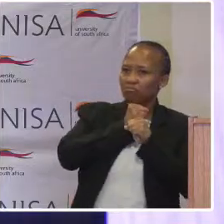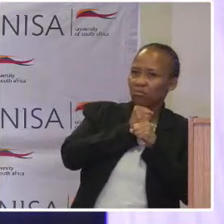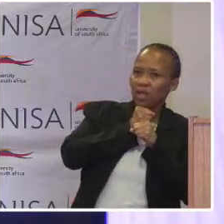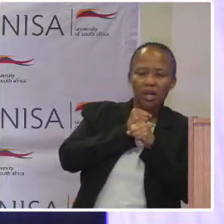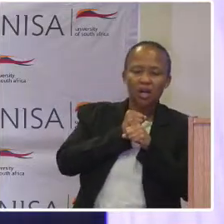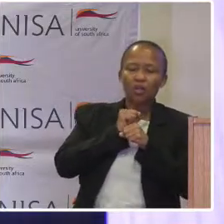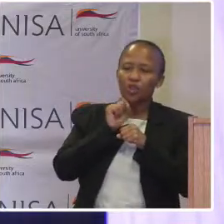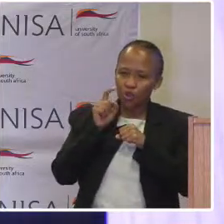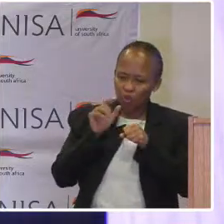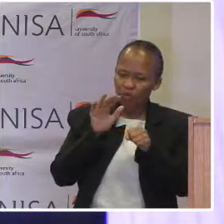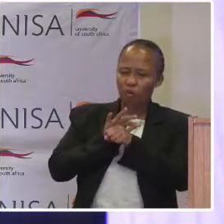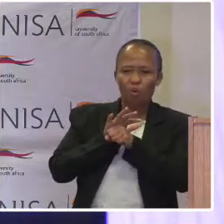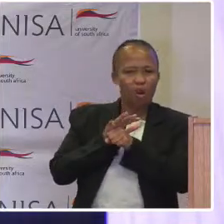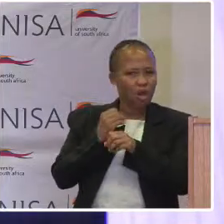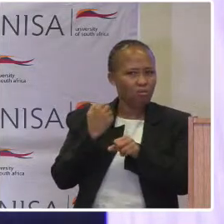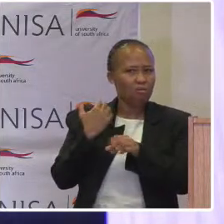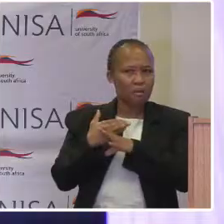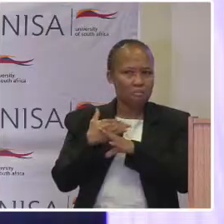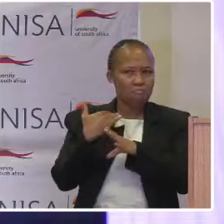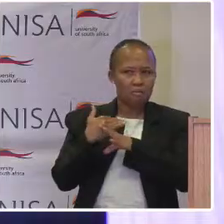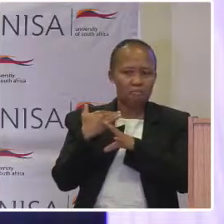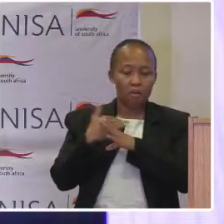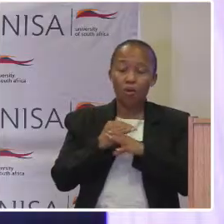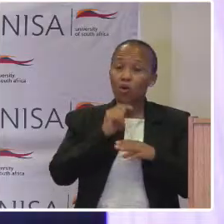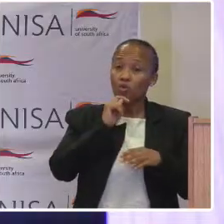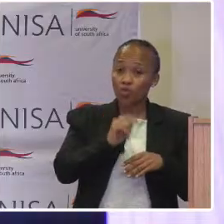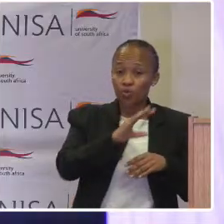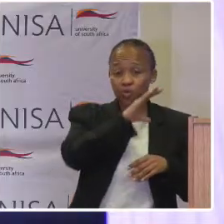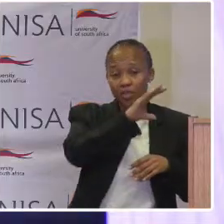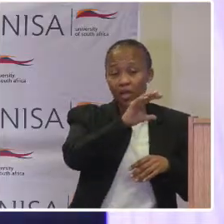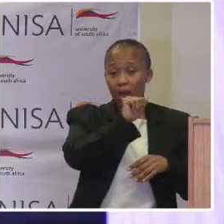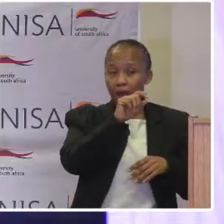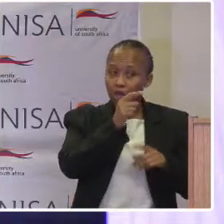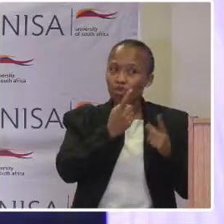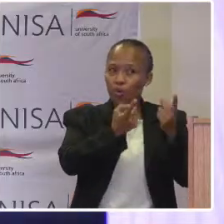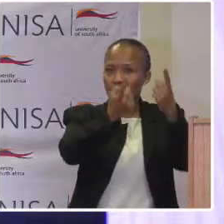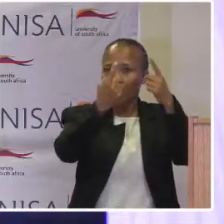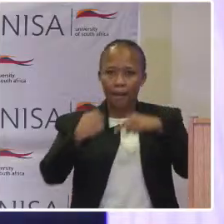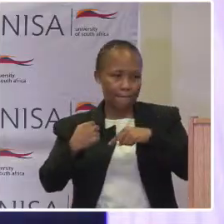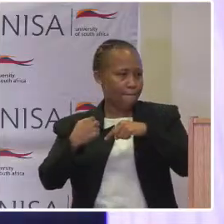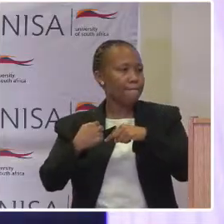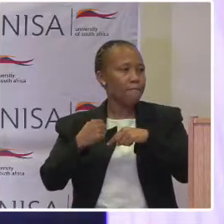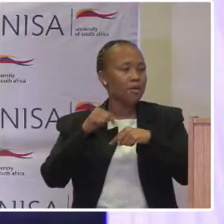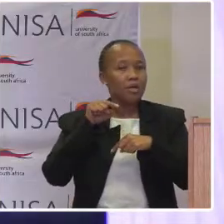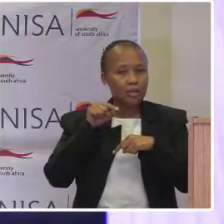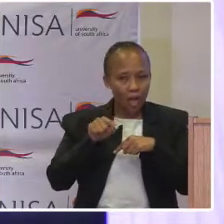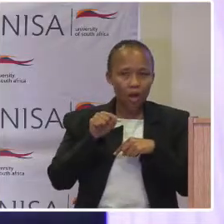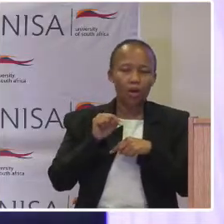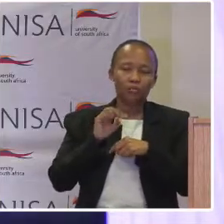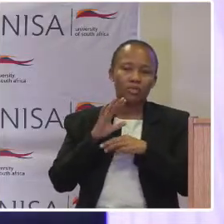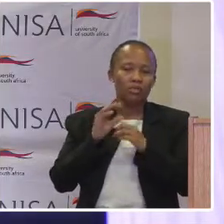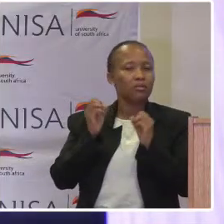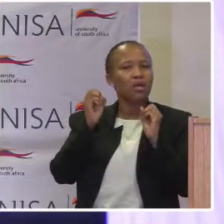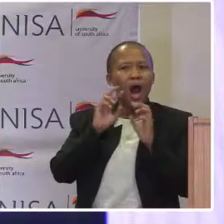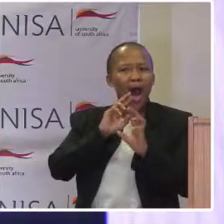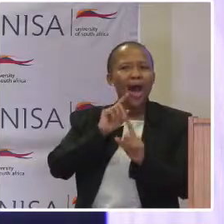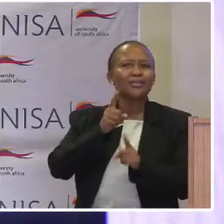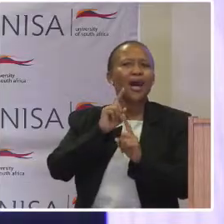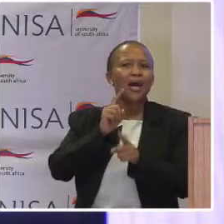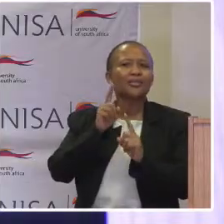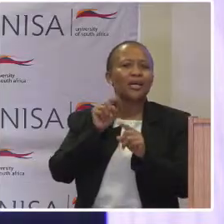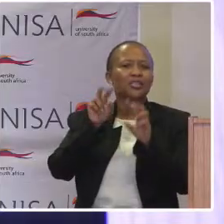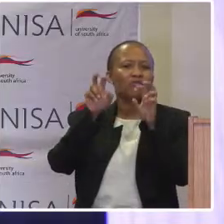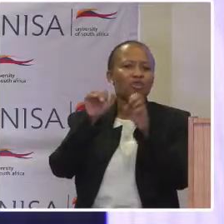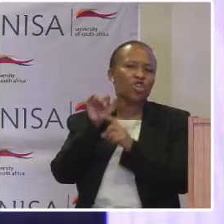are the people who should have been here to come and give us answers in terms of the regulations. So we